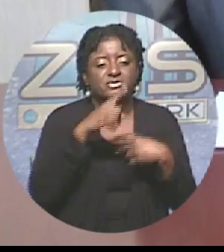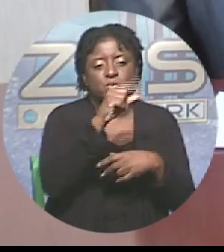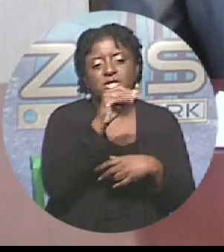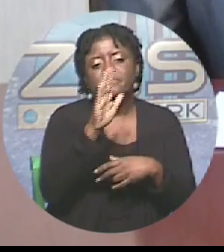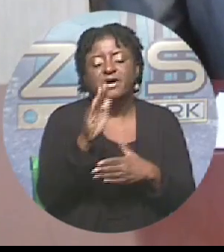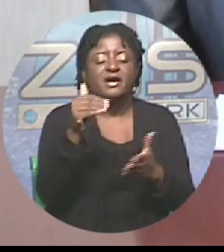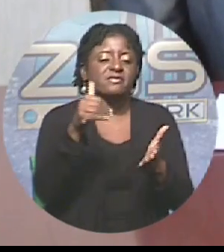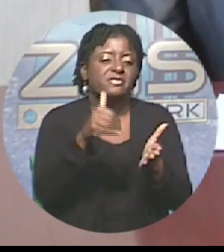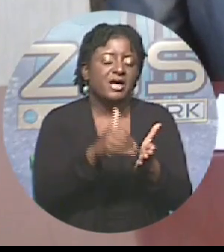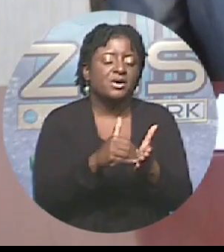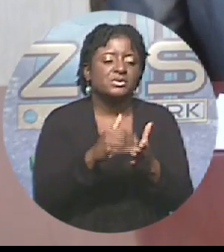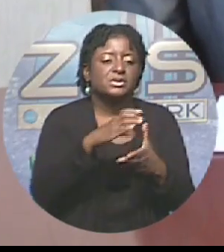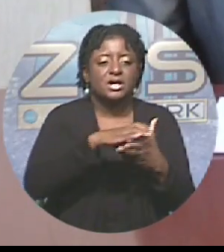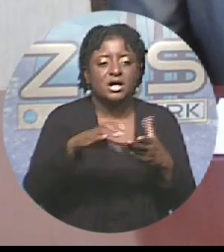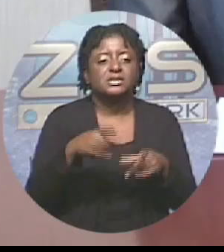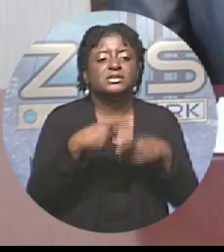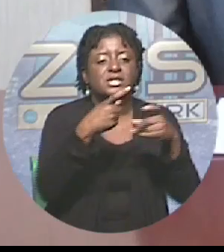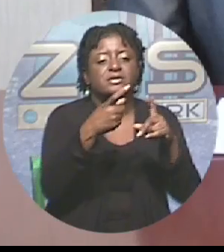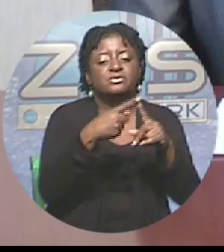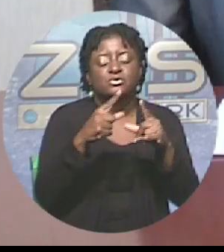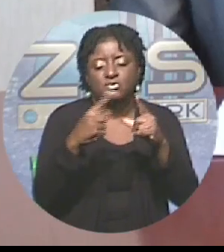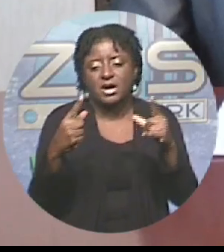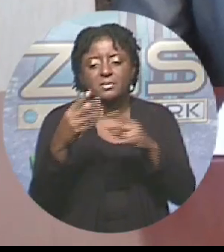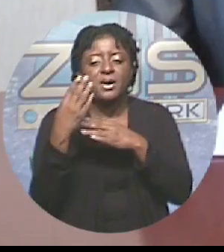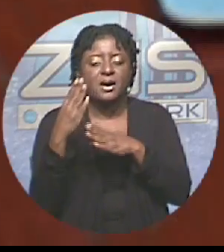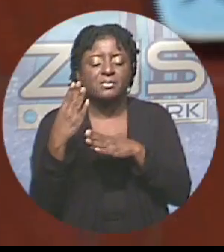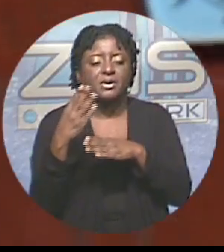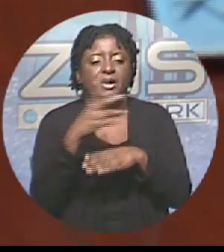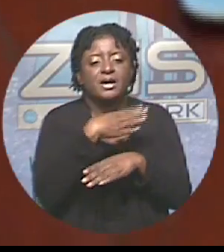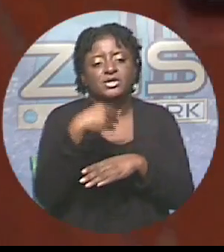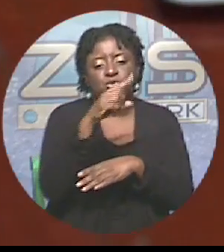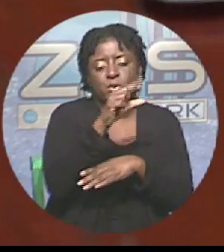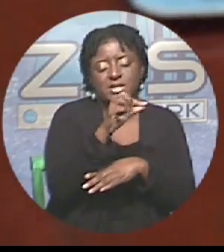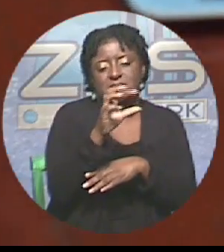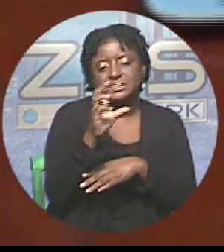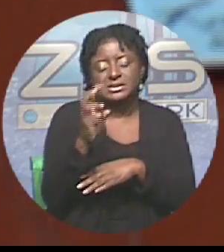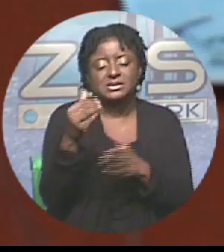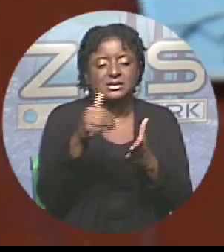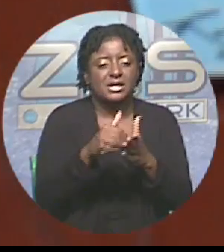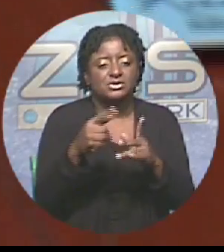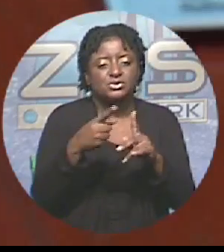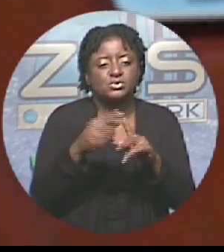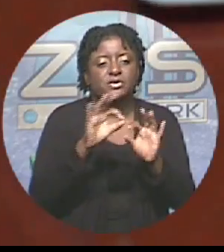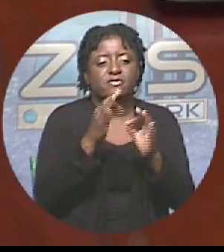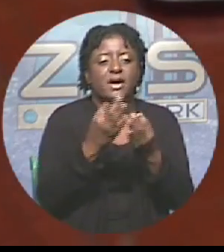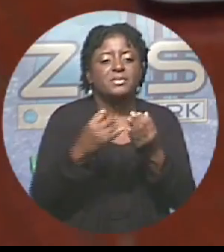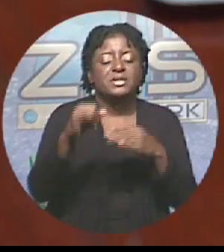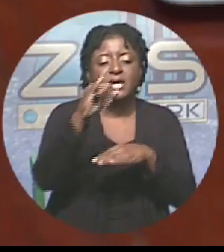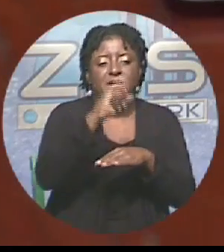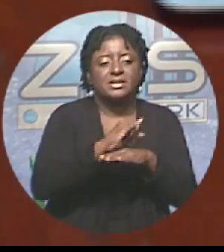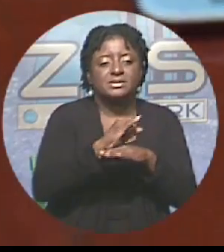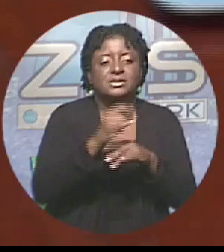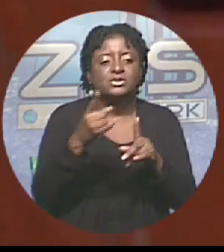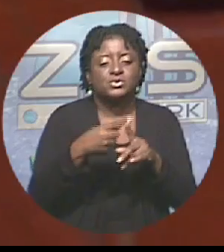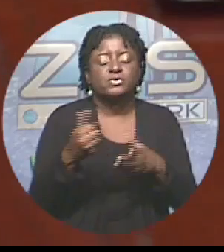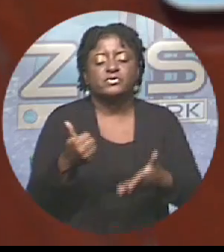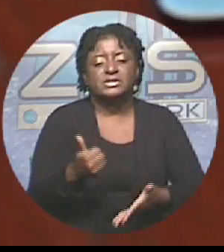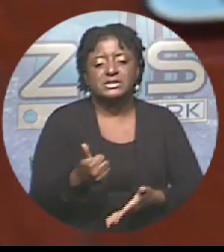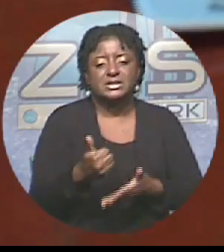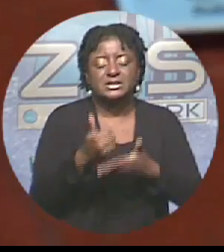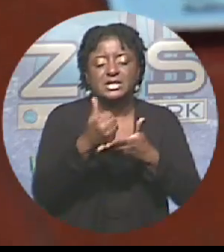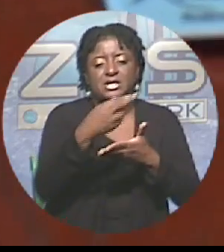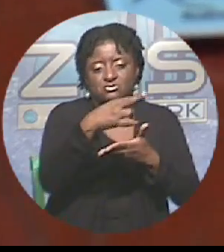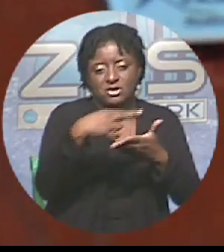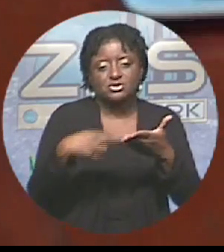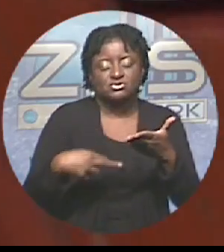to issue to persons in Grand Bahama and 26,000 to those in the Family Islands. In an effort to facilitate the registration of